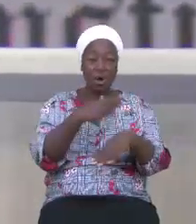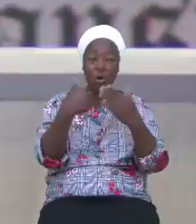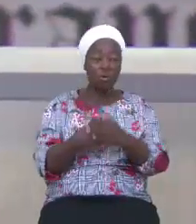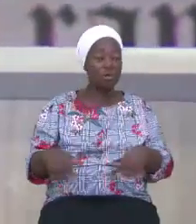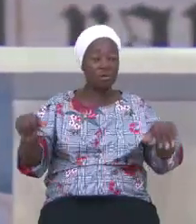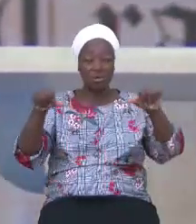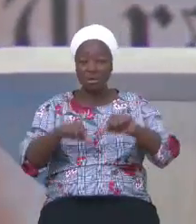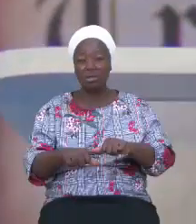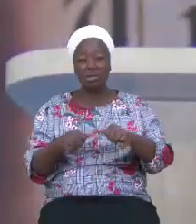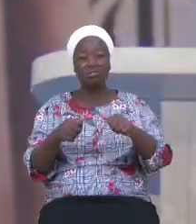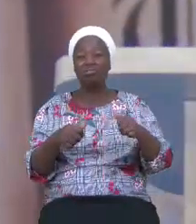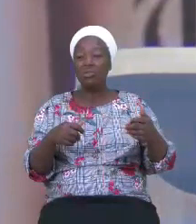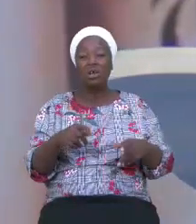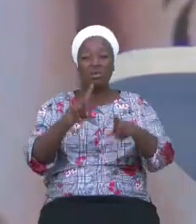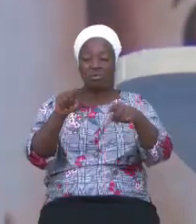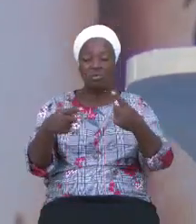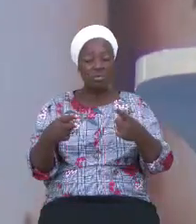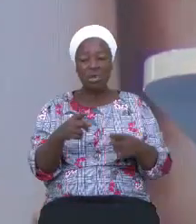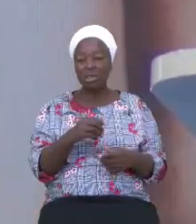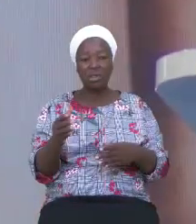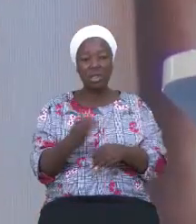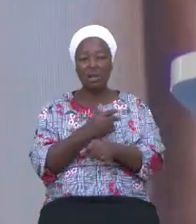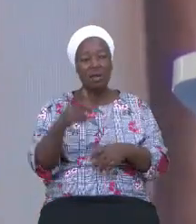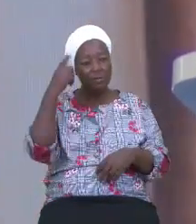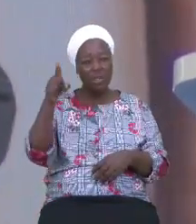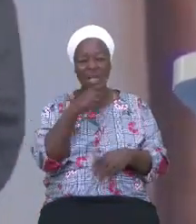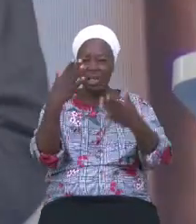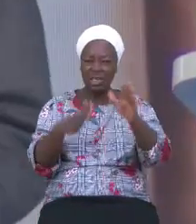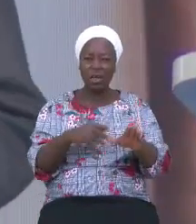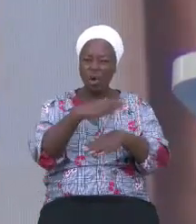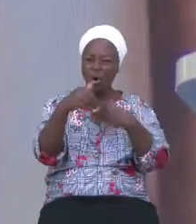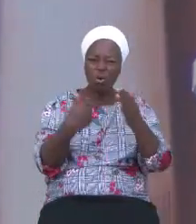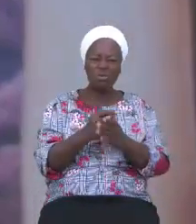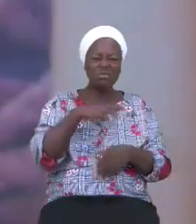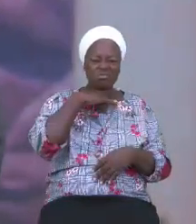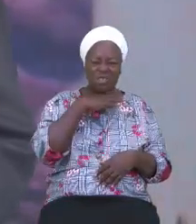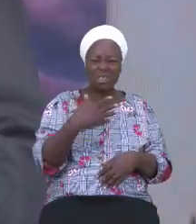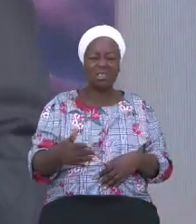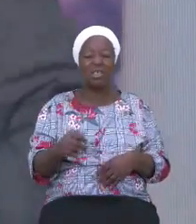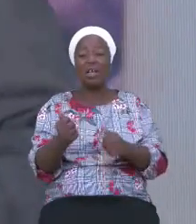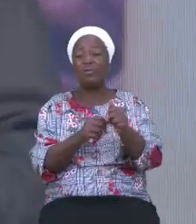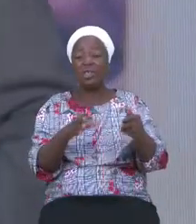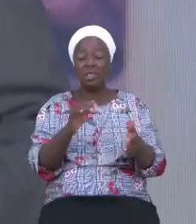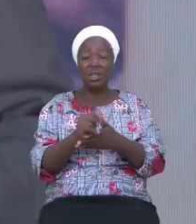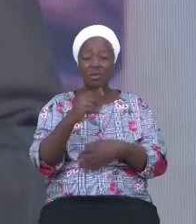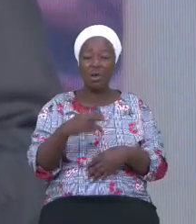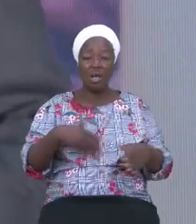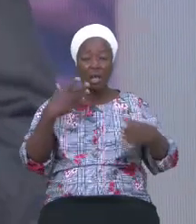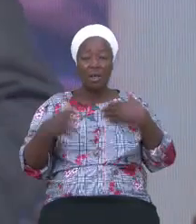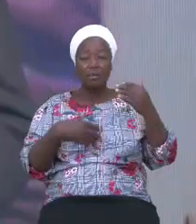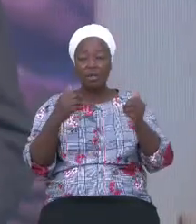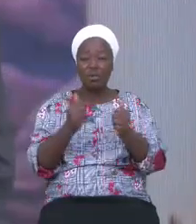dead, part, thrown away. For ye are dead. All the rubbish, everything you were happy with